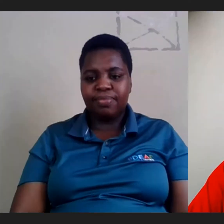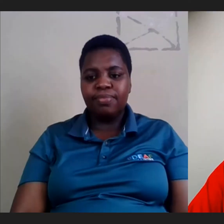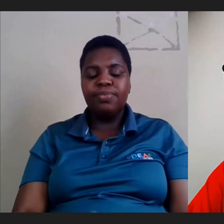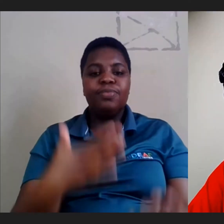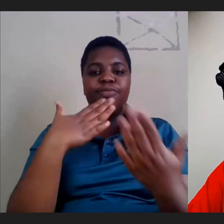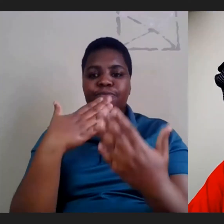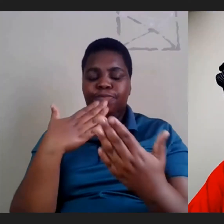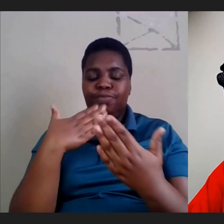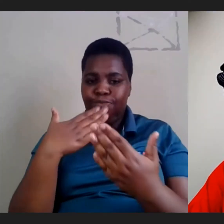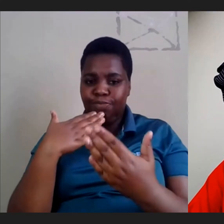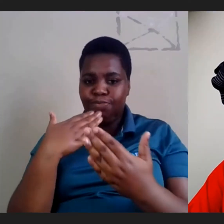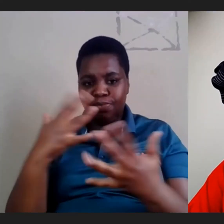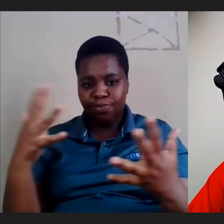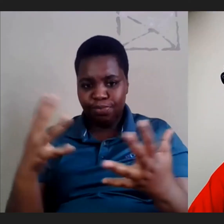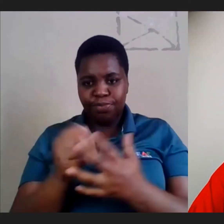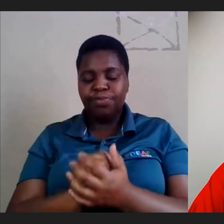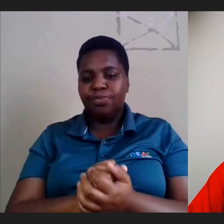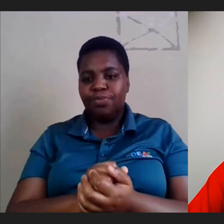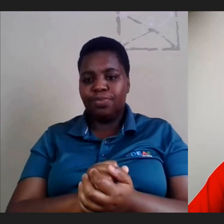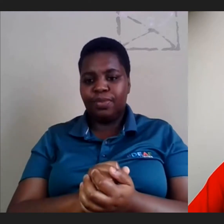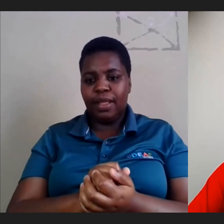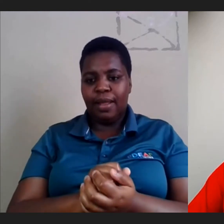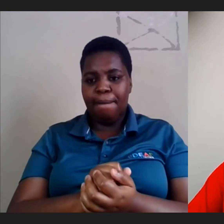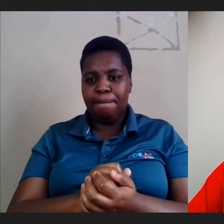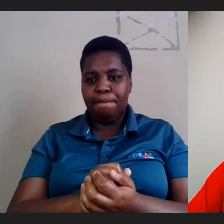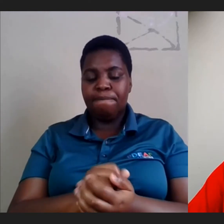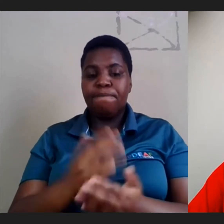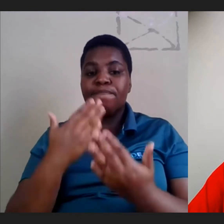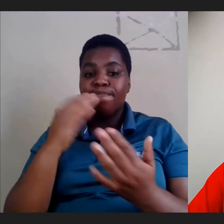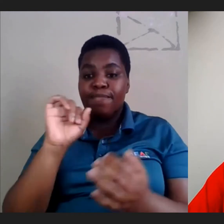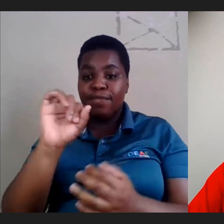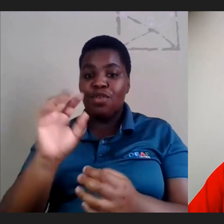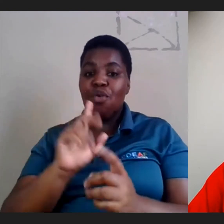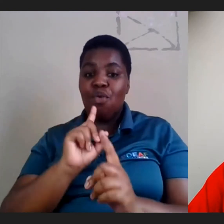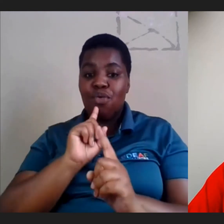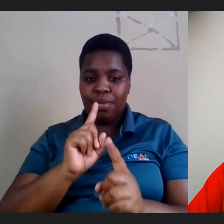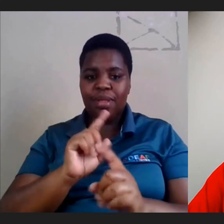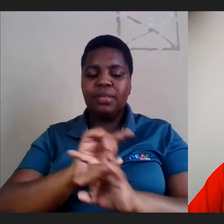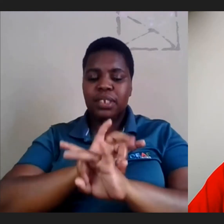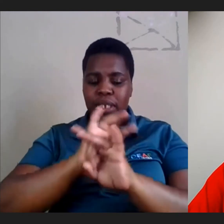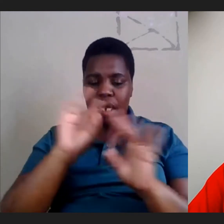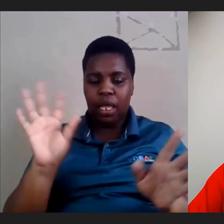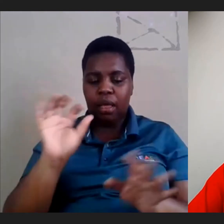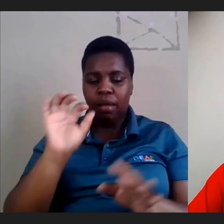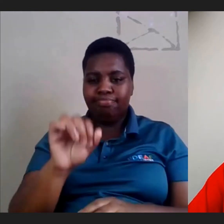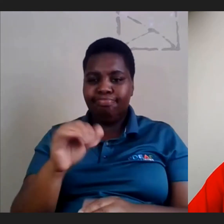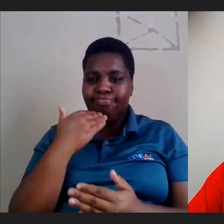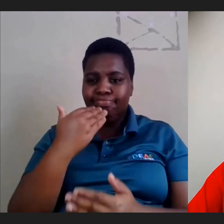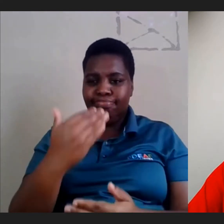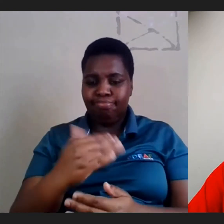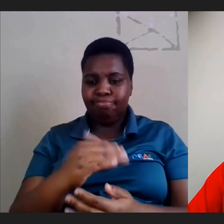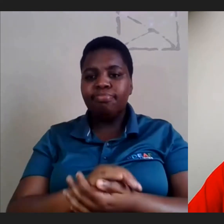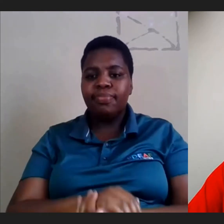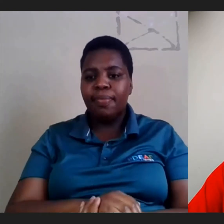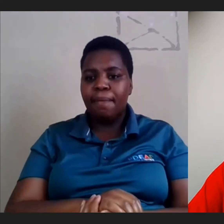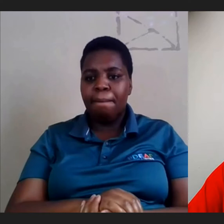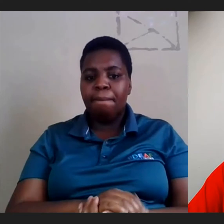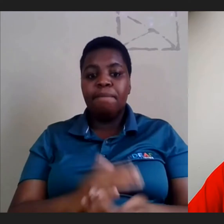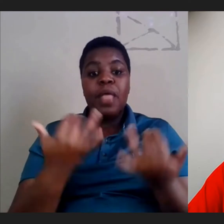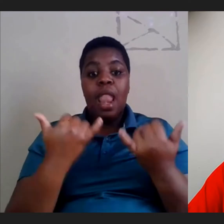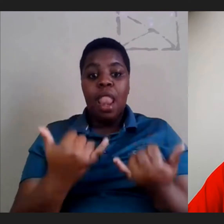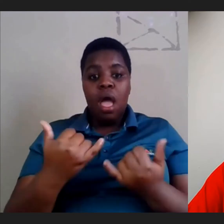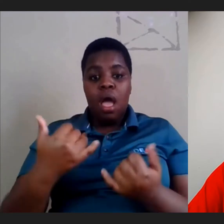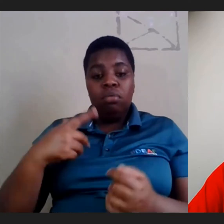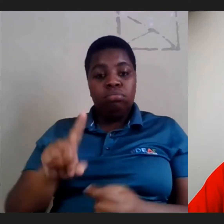Thank you so much for that response and clarity, Dr. Pravina. I would now like